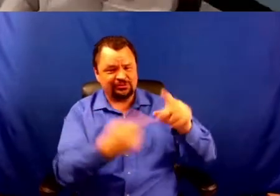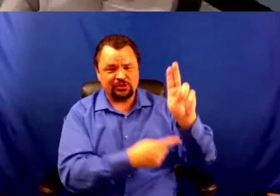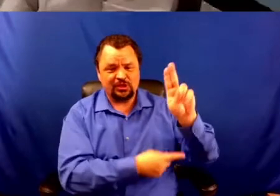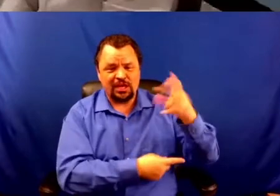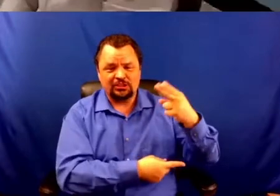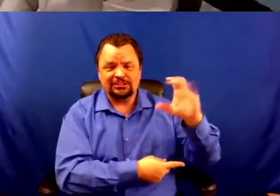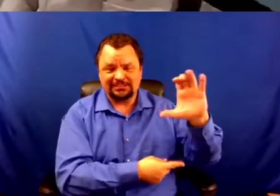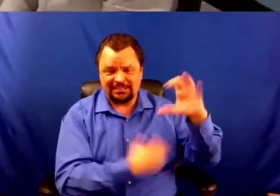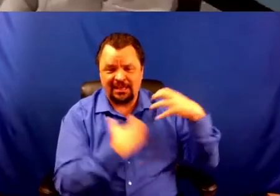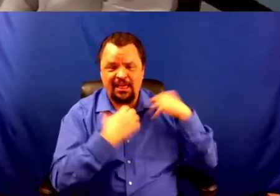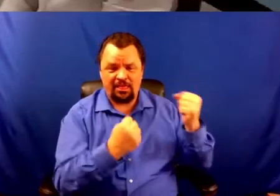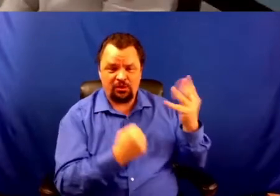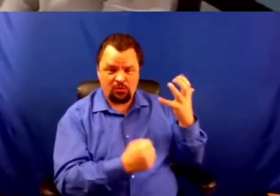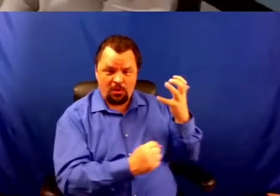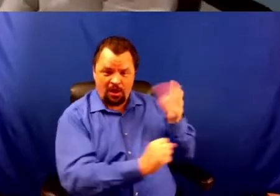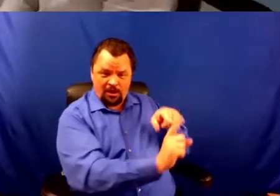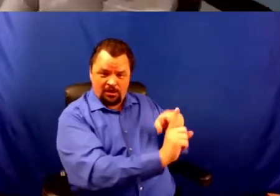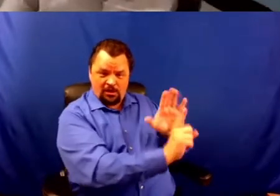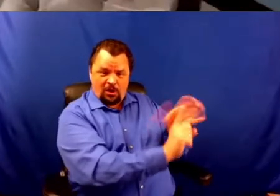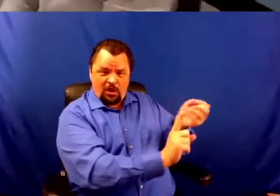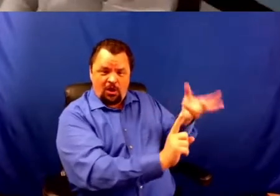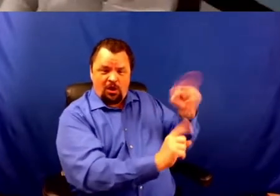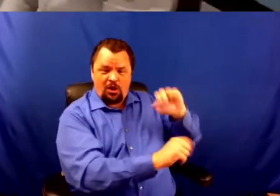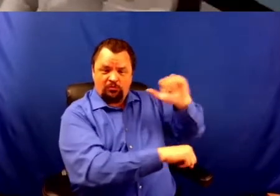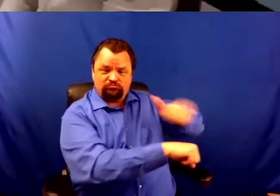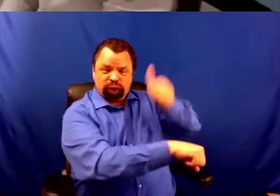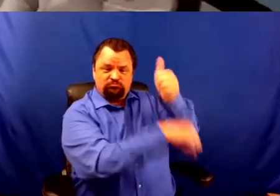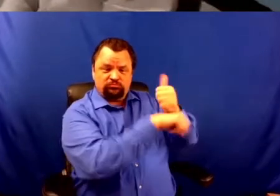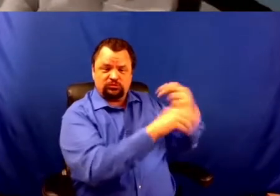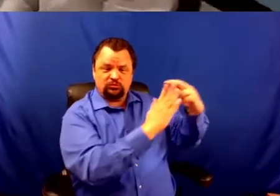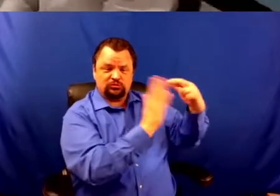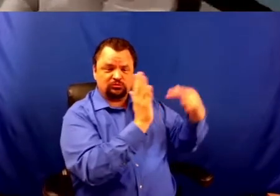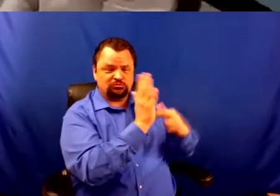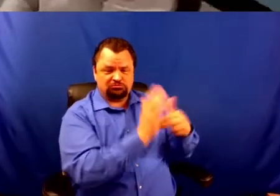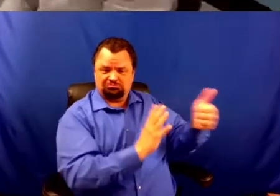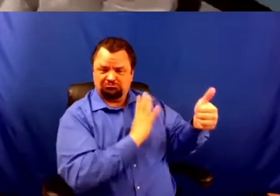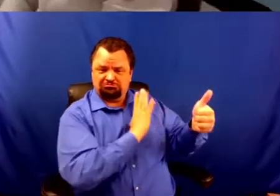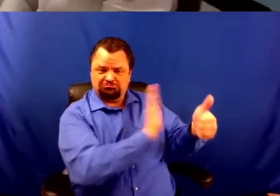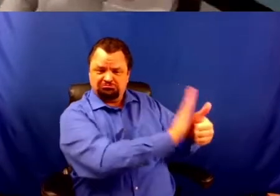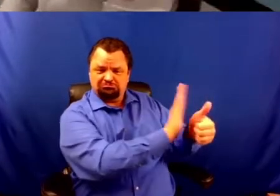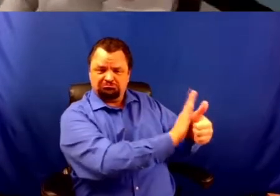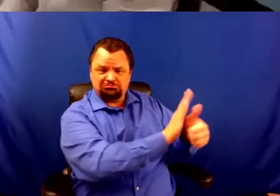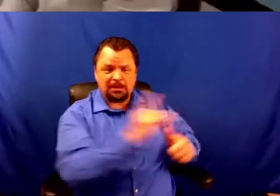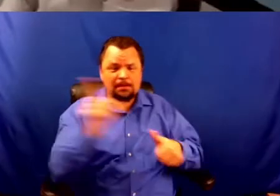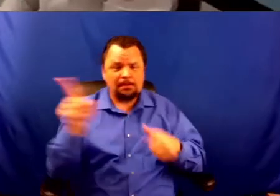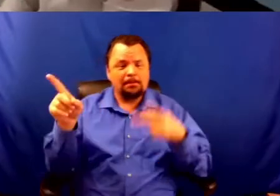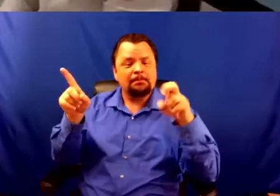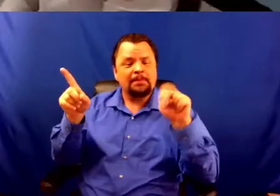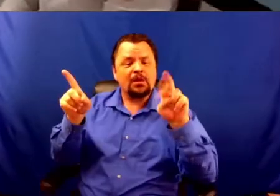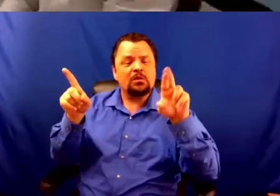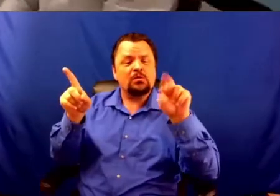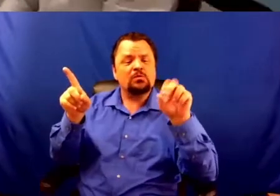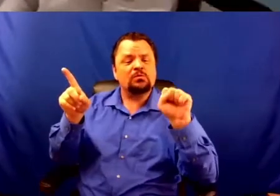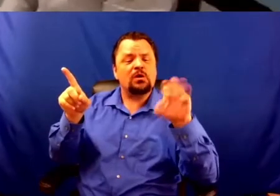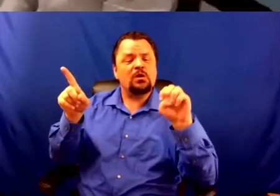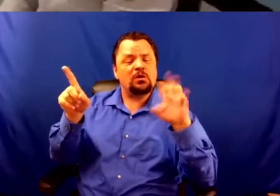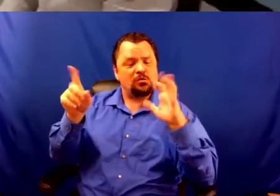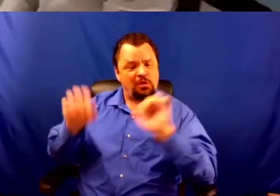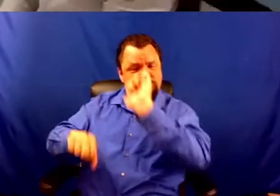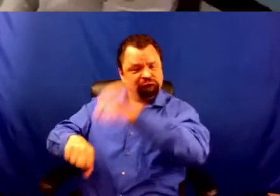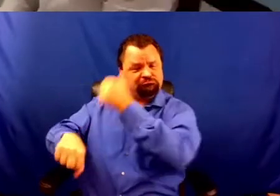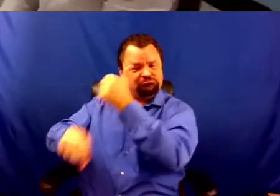that, then let them self-implement. If Penrose Hospital wants to self-implement as a business, let them self-implement.